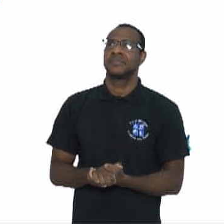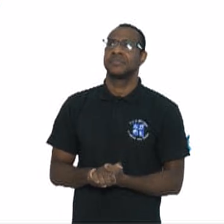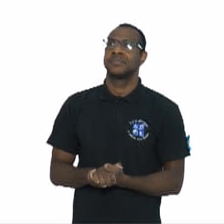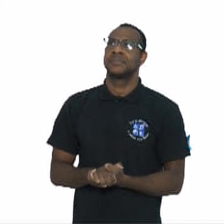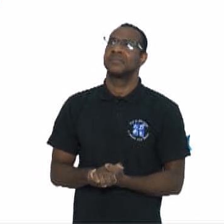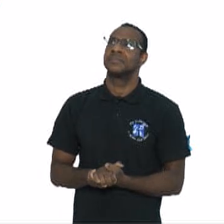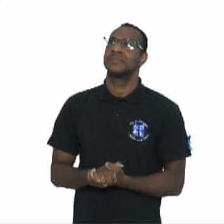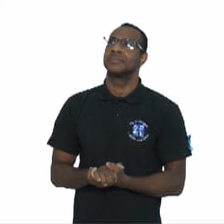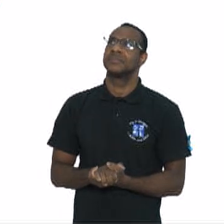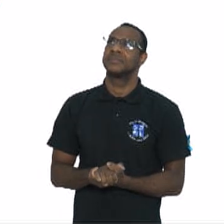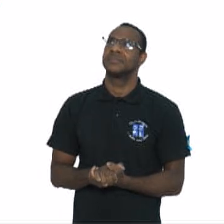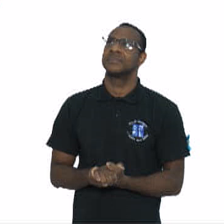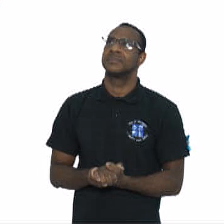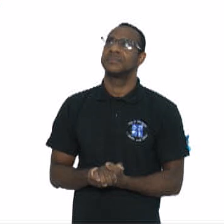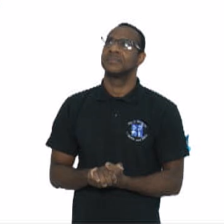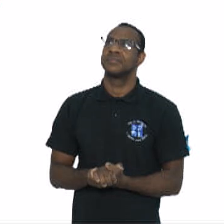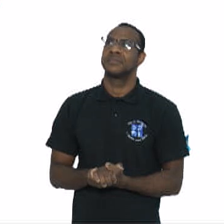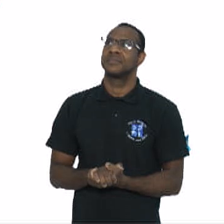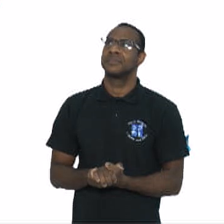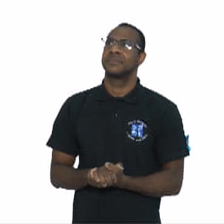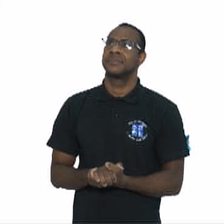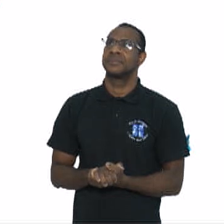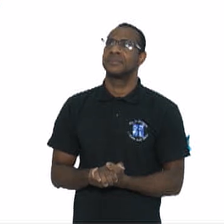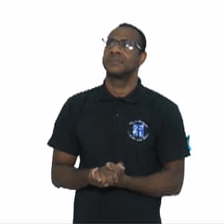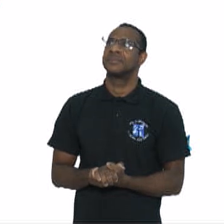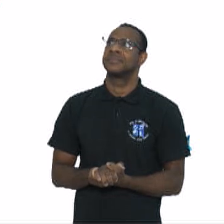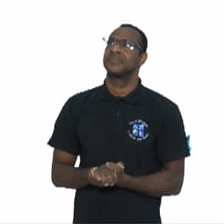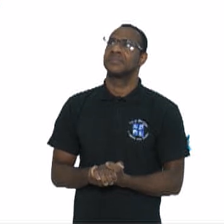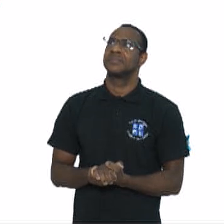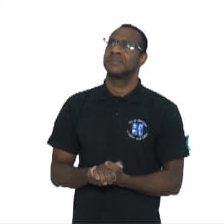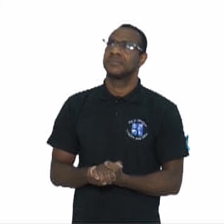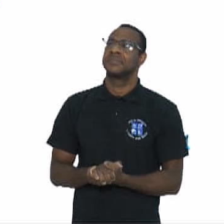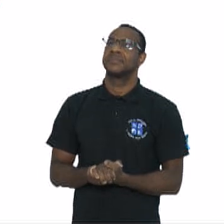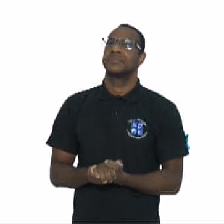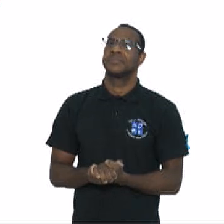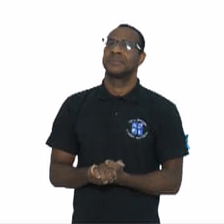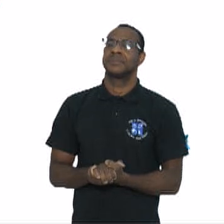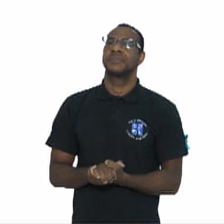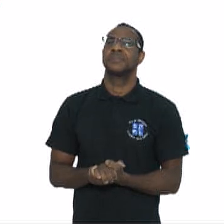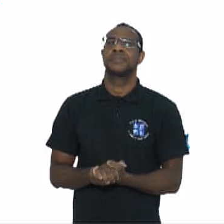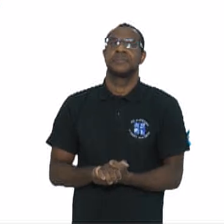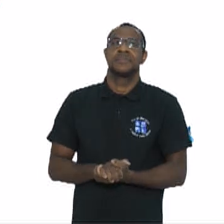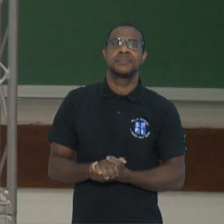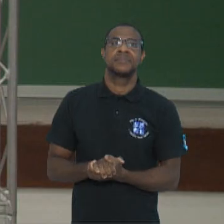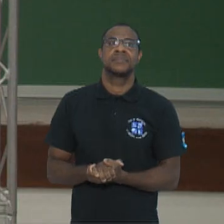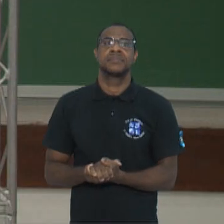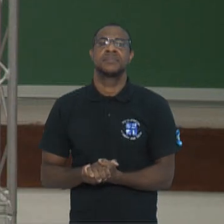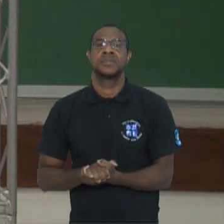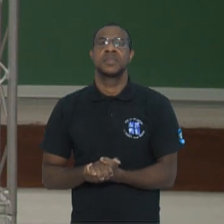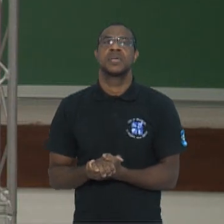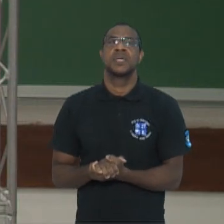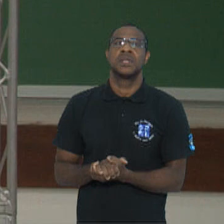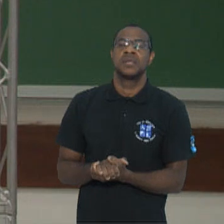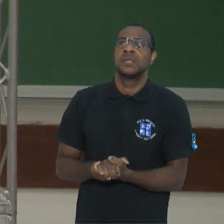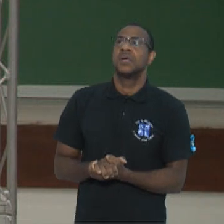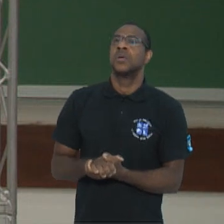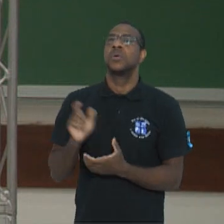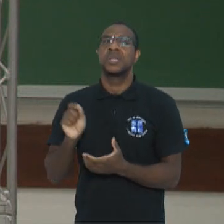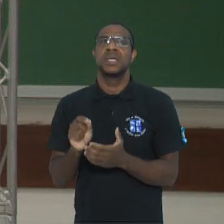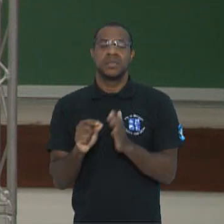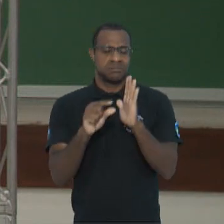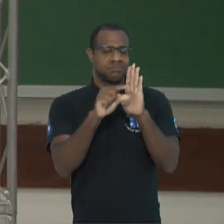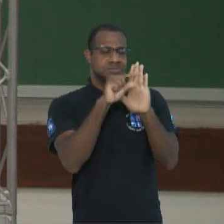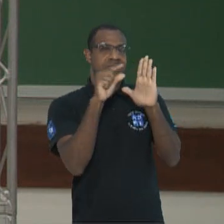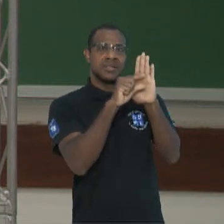indication that one is not the original author or speaker. Ou seja, uma citação é algo,